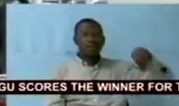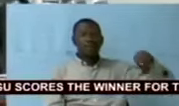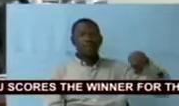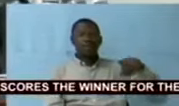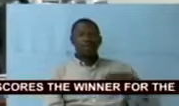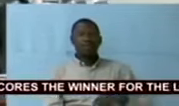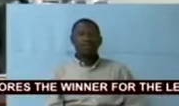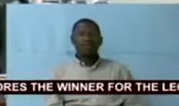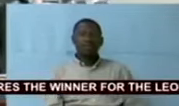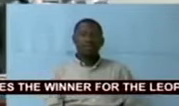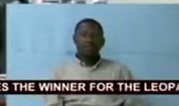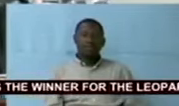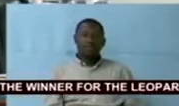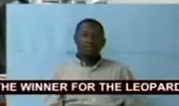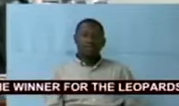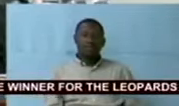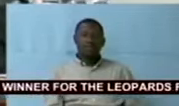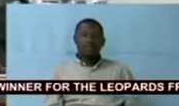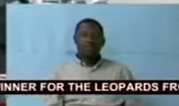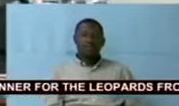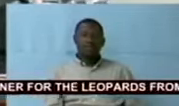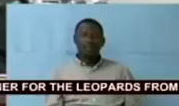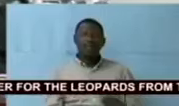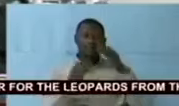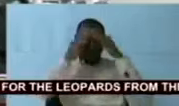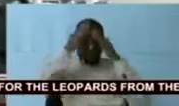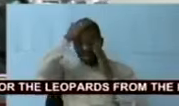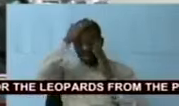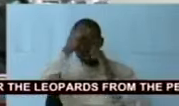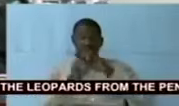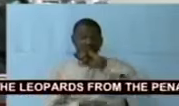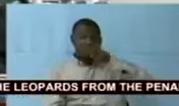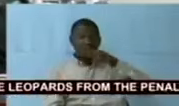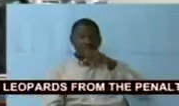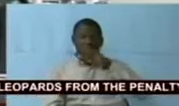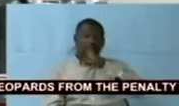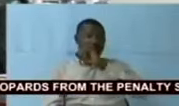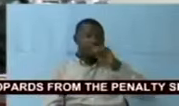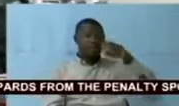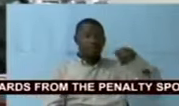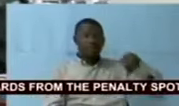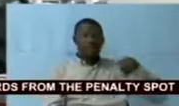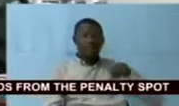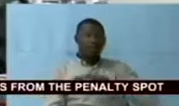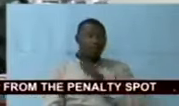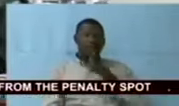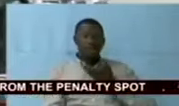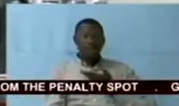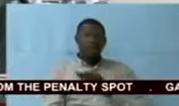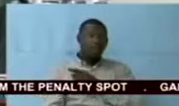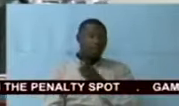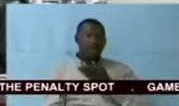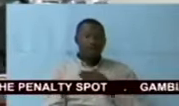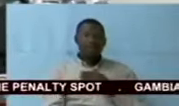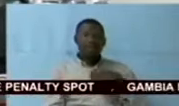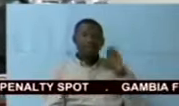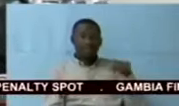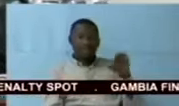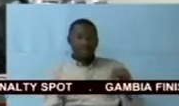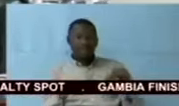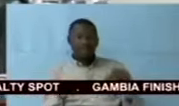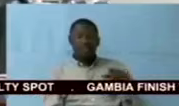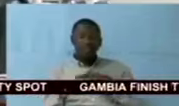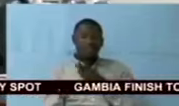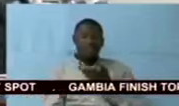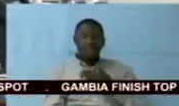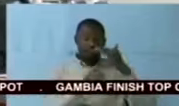jeeps you mean 4x4? Military jeeps. And they have taxis. They have vans.